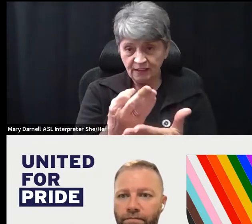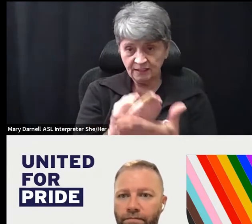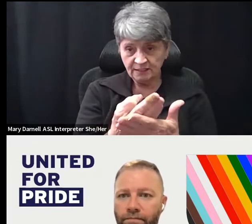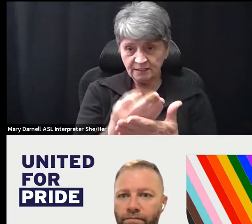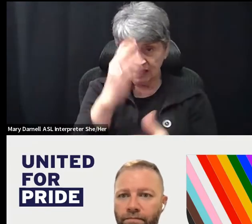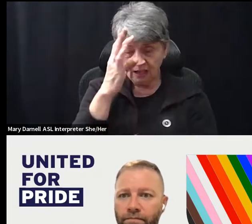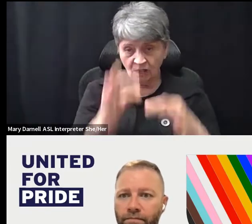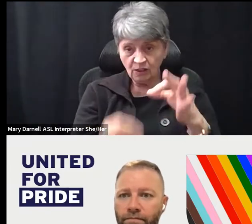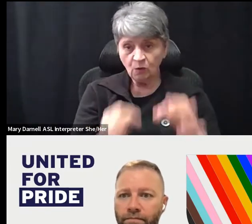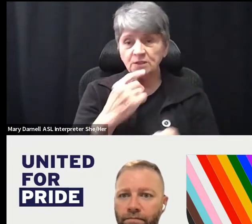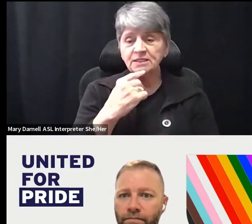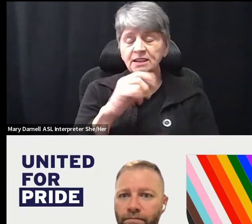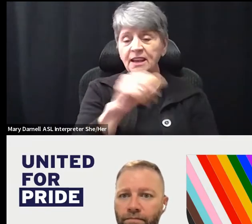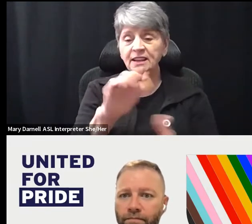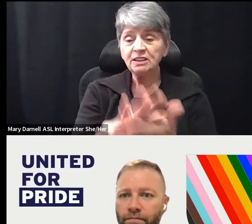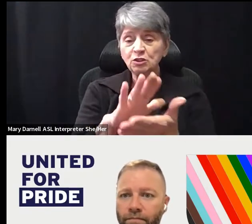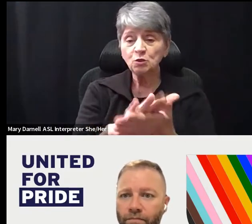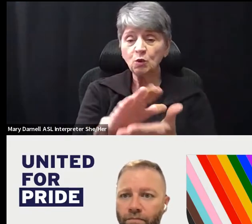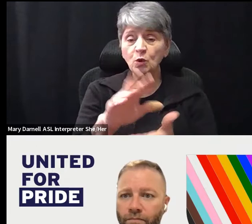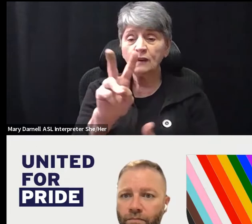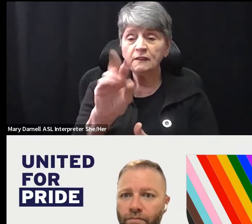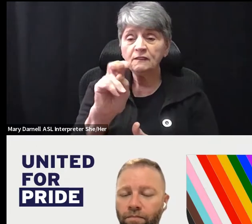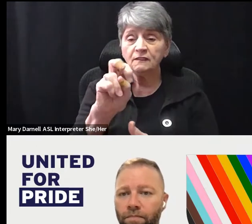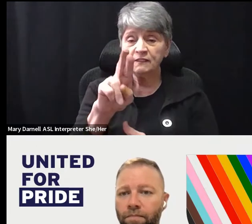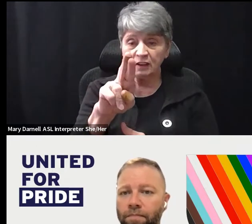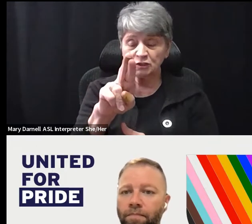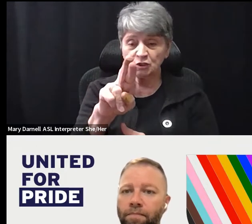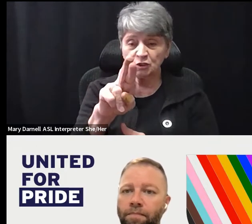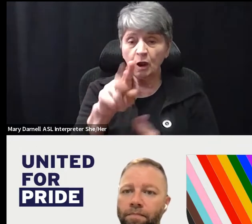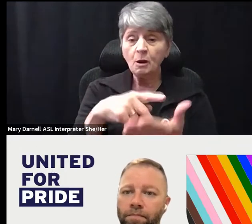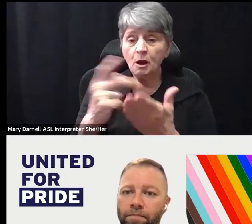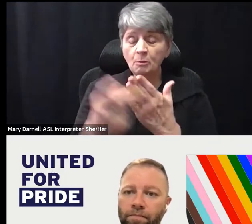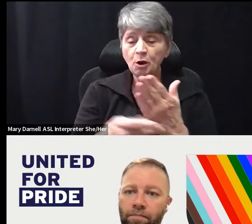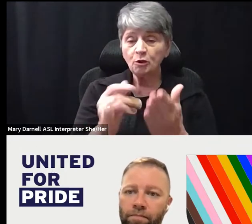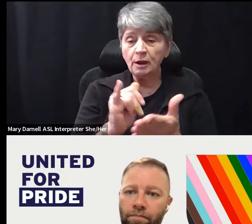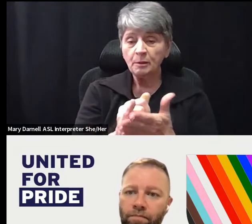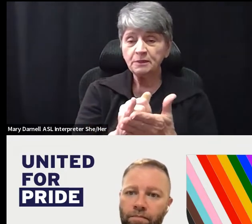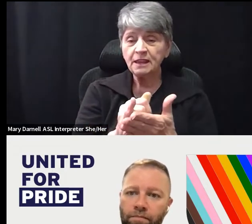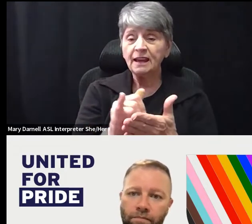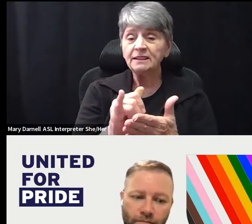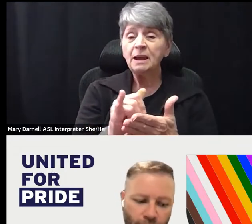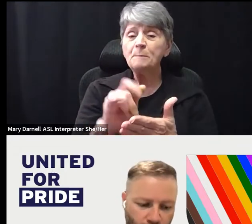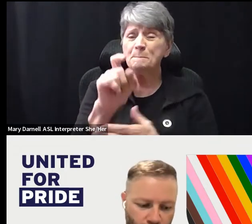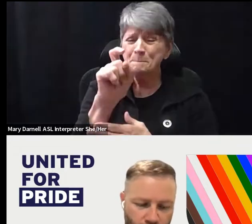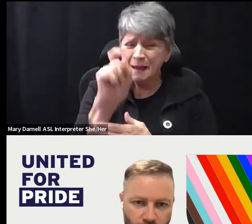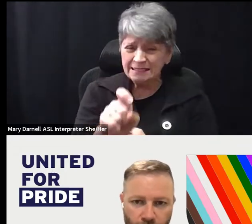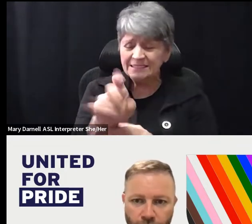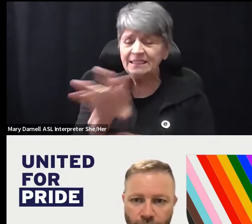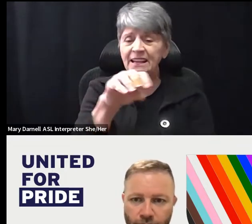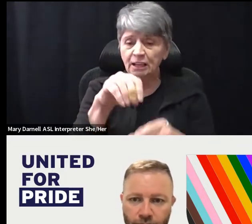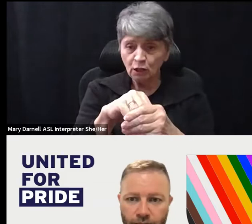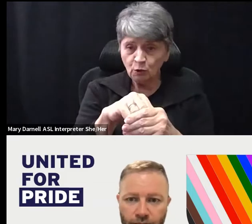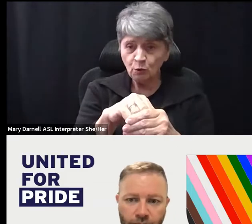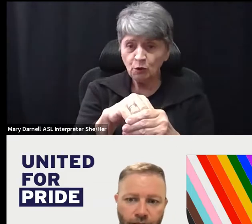school voucher program that includes non-religious schools must include religious schools as well. And here's the big